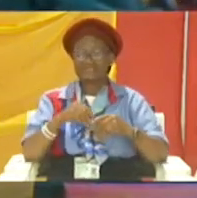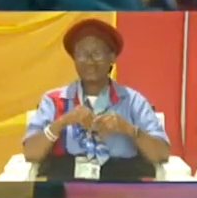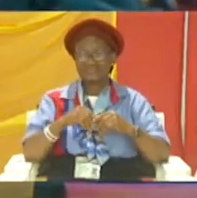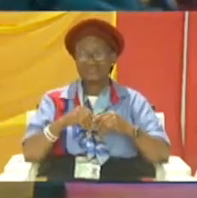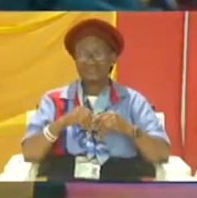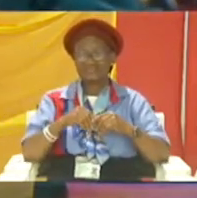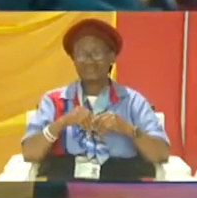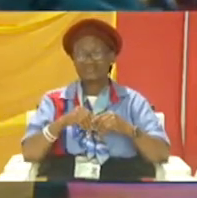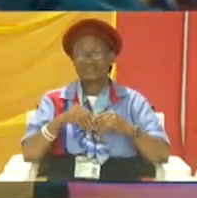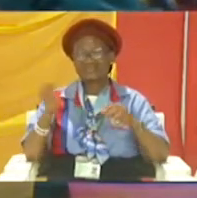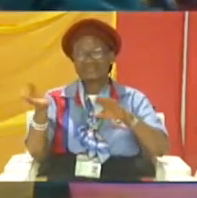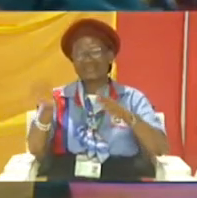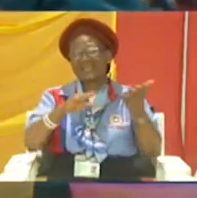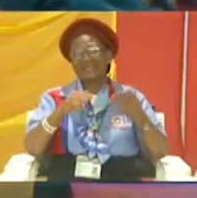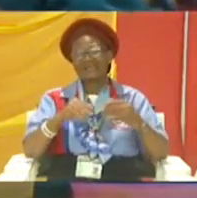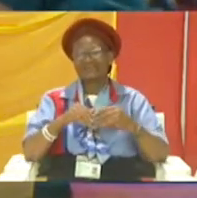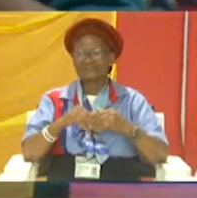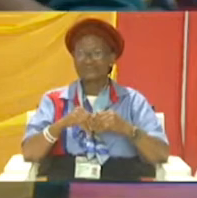Only the